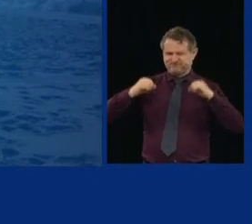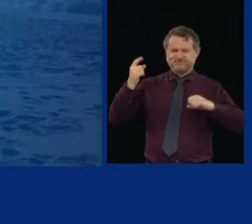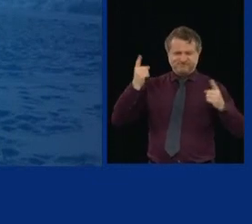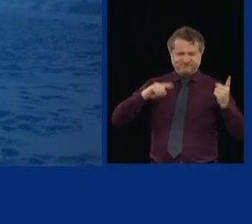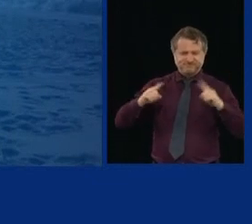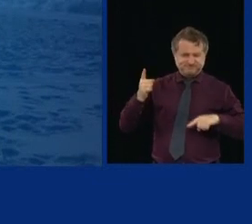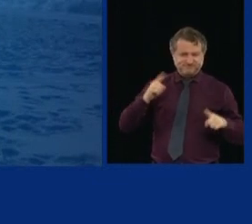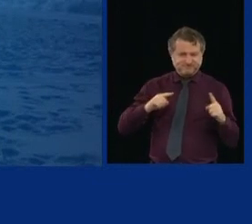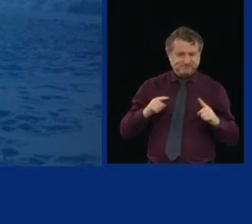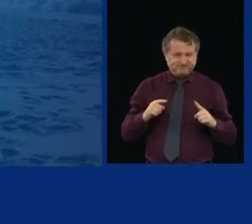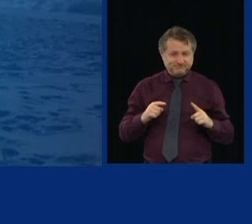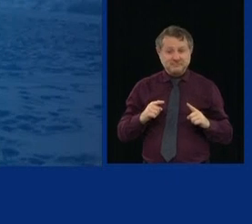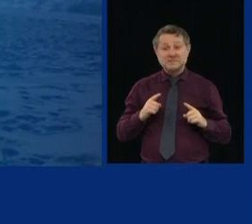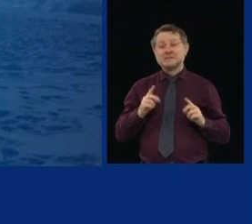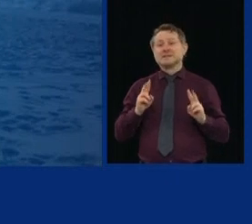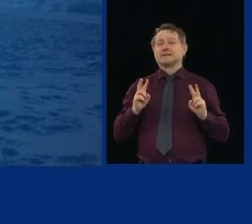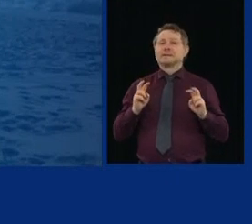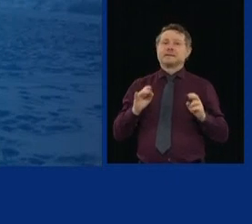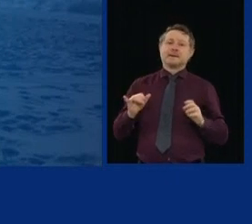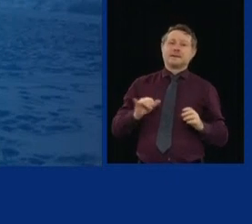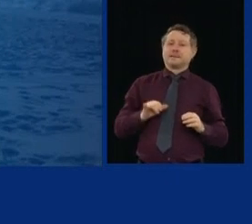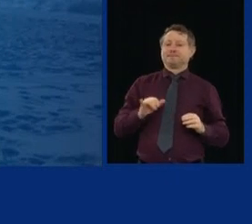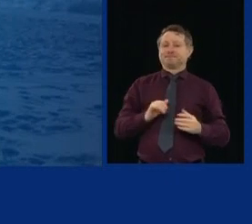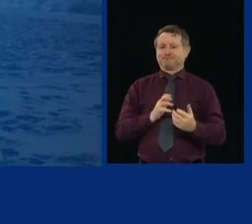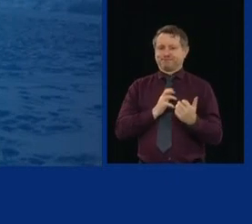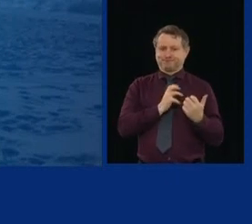accommodates all needs,